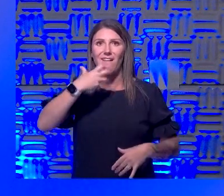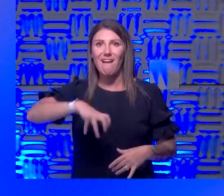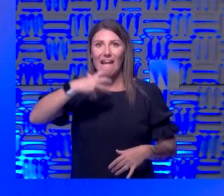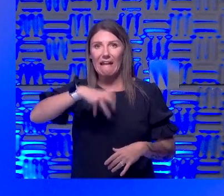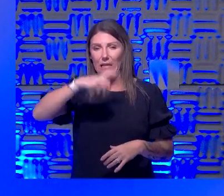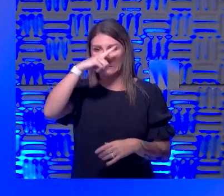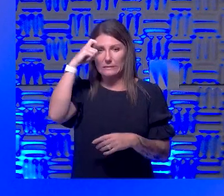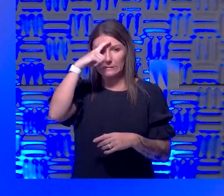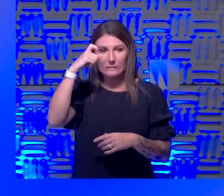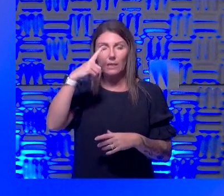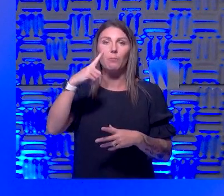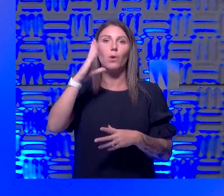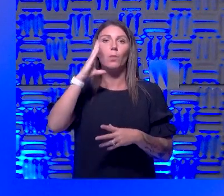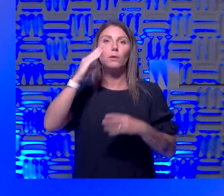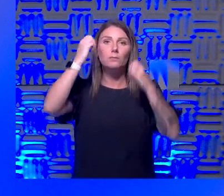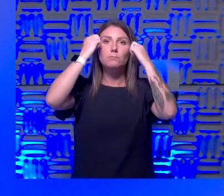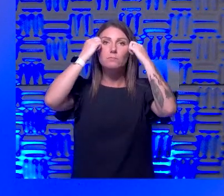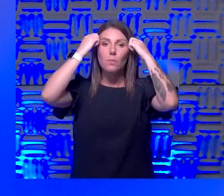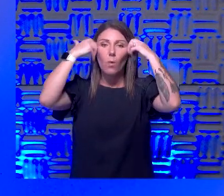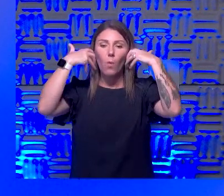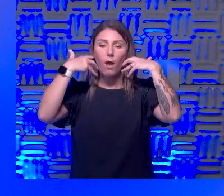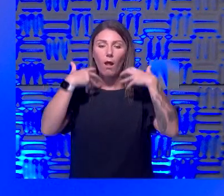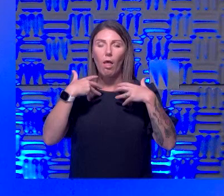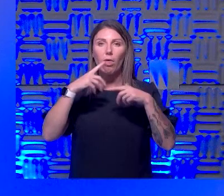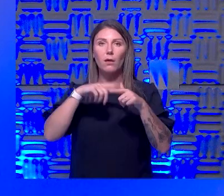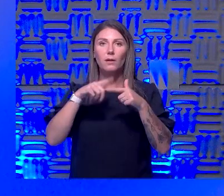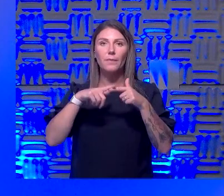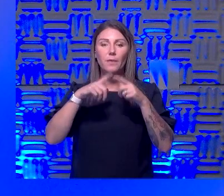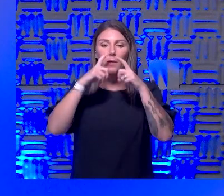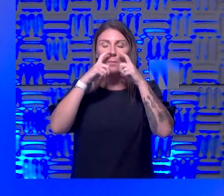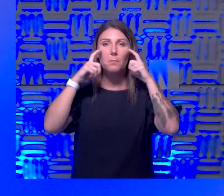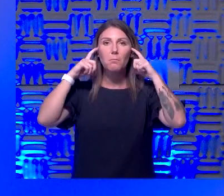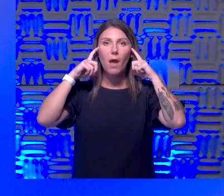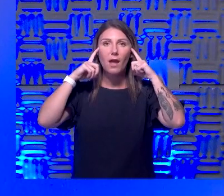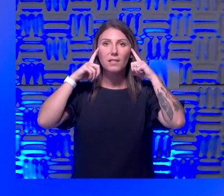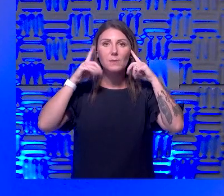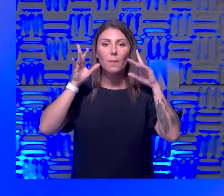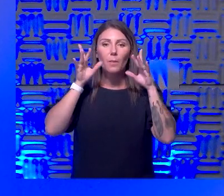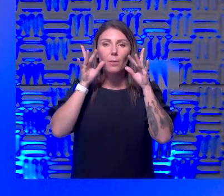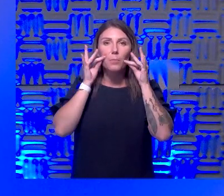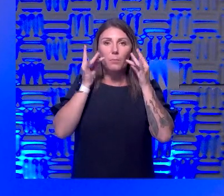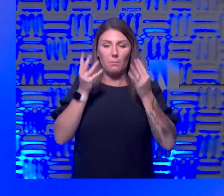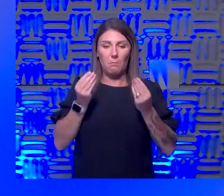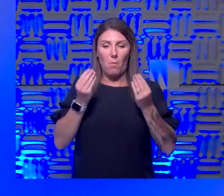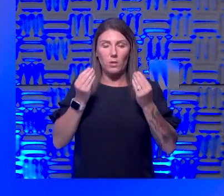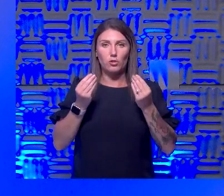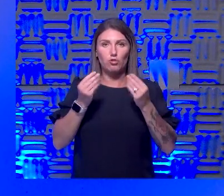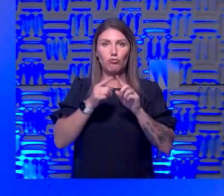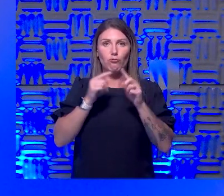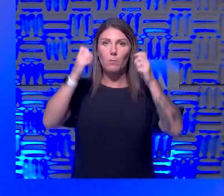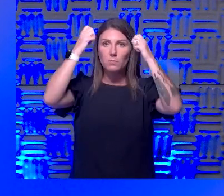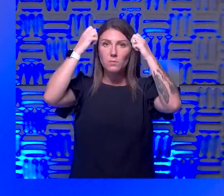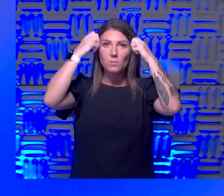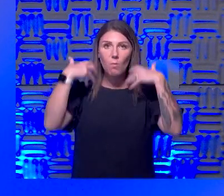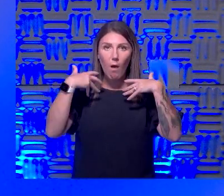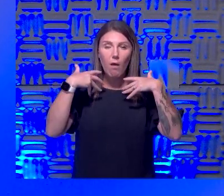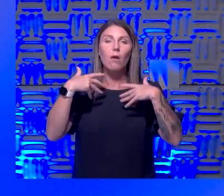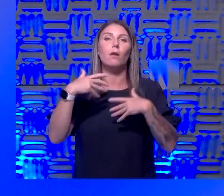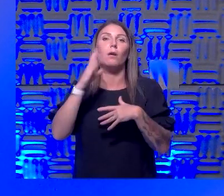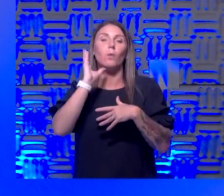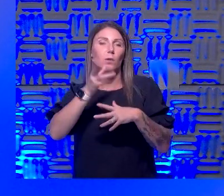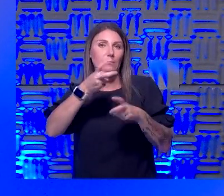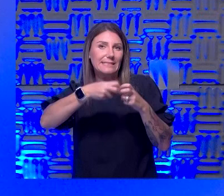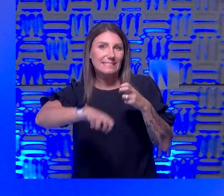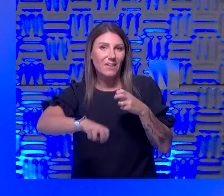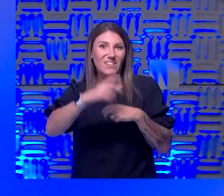summer months, you will start sweating as that mask retains moisture and does get wet with sweat. That's going to be even very